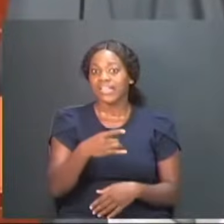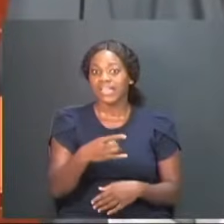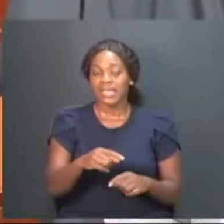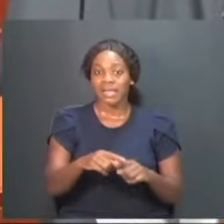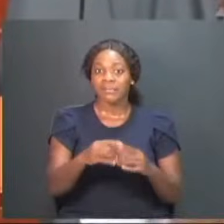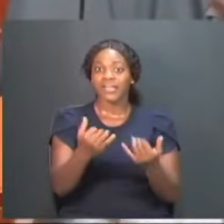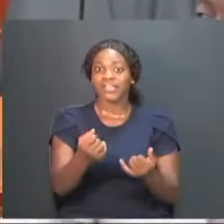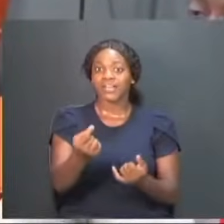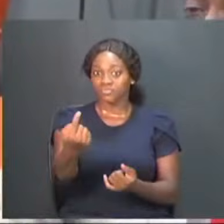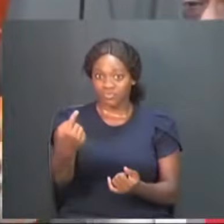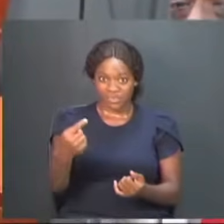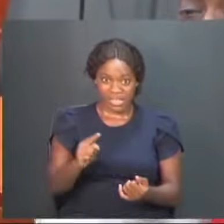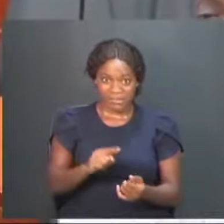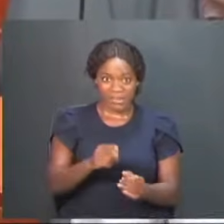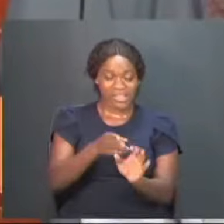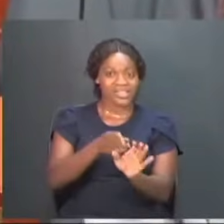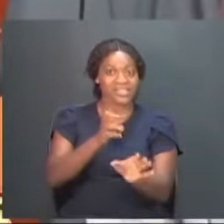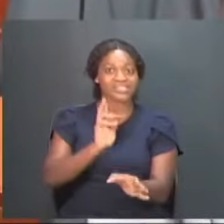Sule,